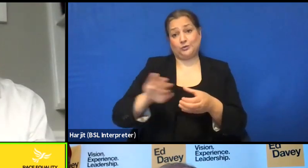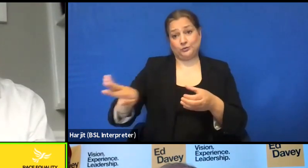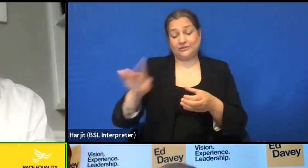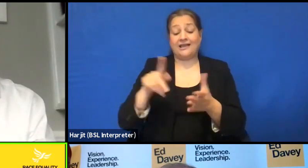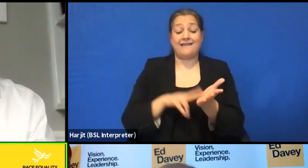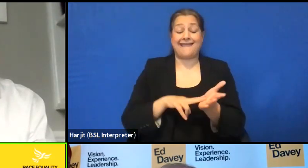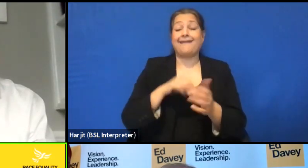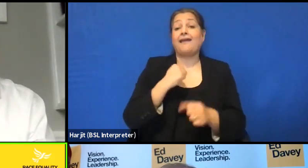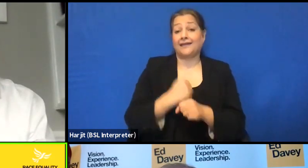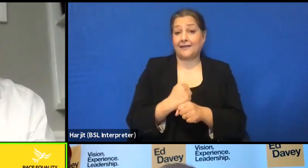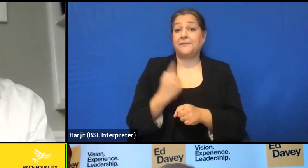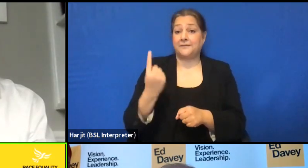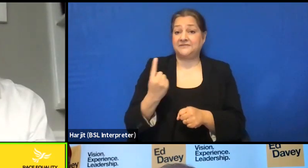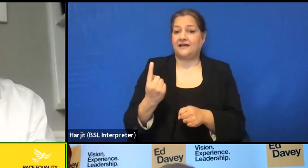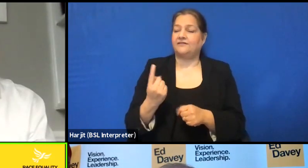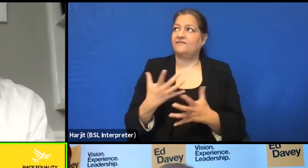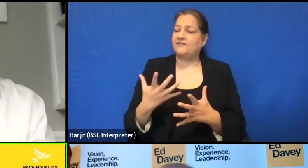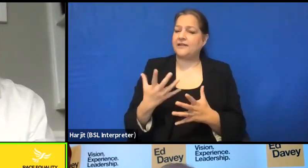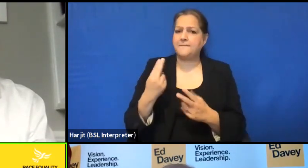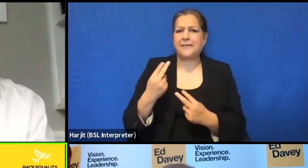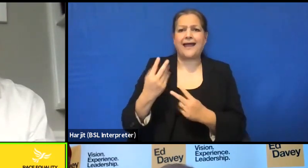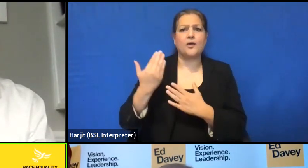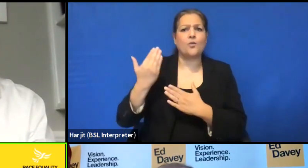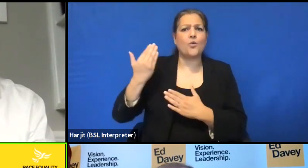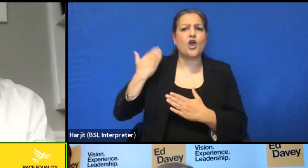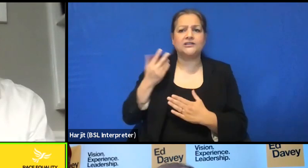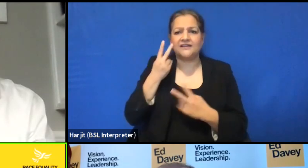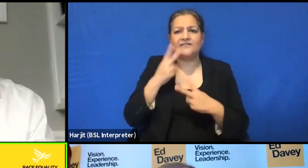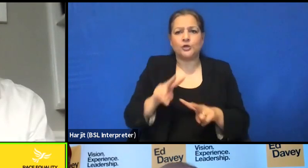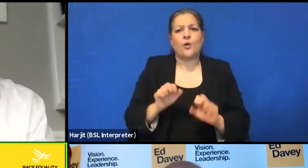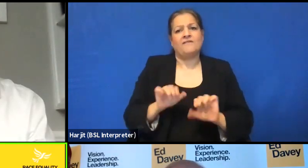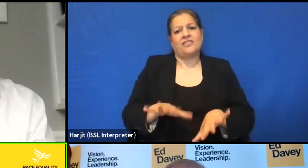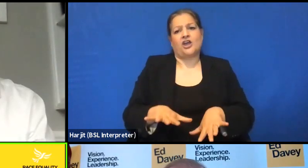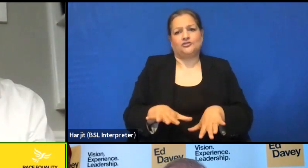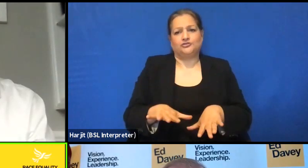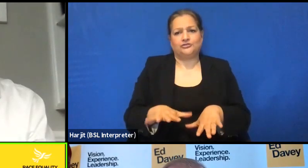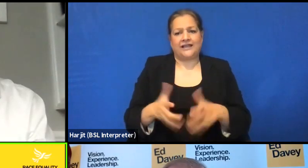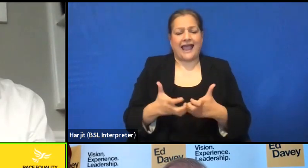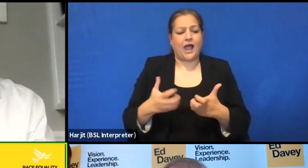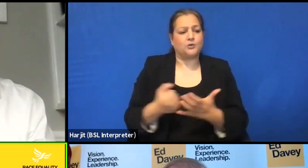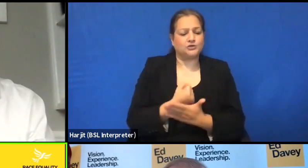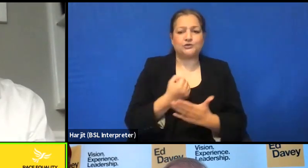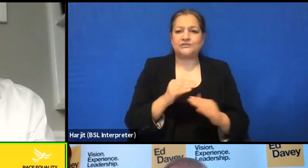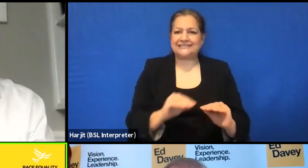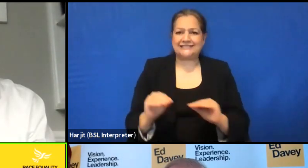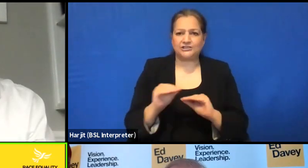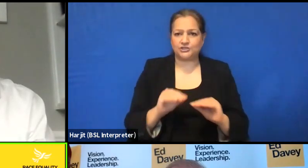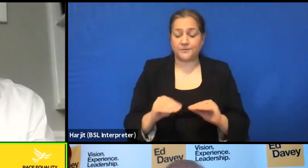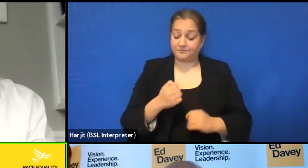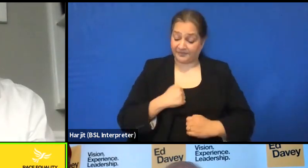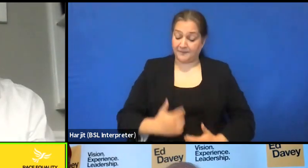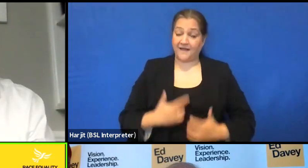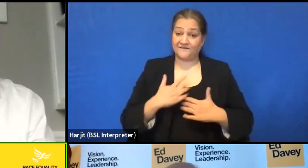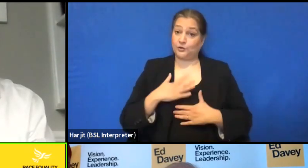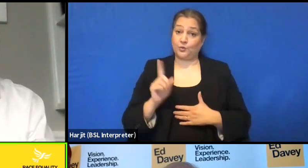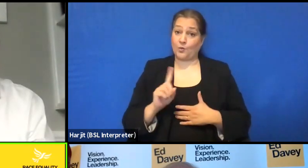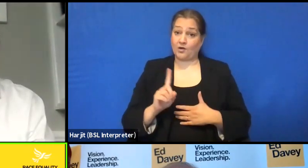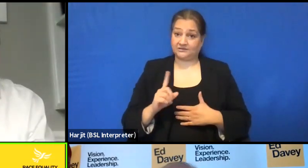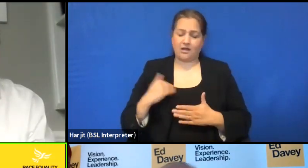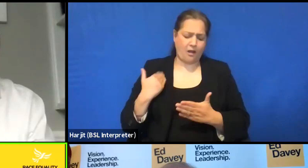has a very backwards view of this country and of how to be teaching. And my view has always been,